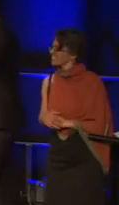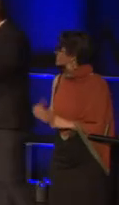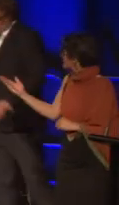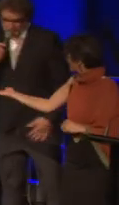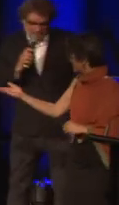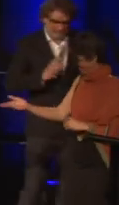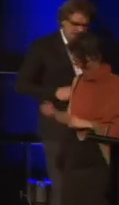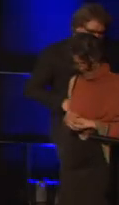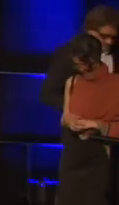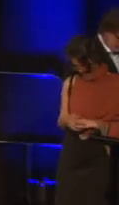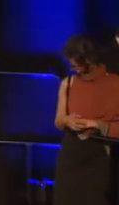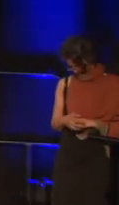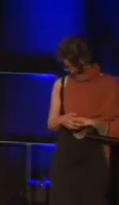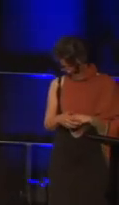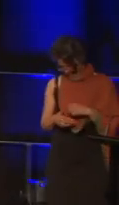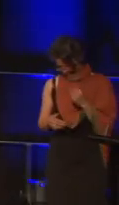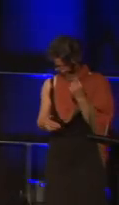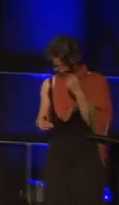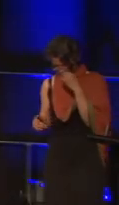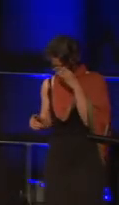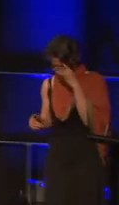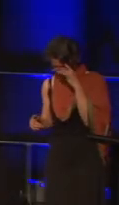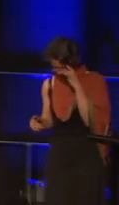the podium is yours.